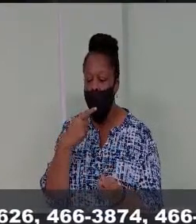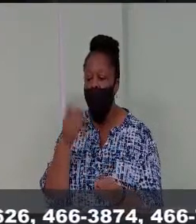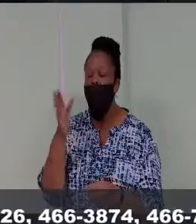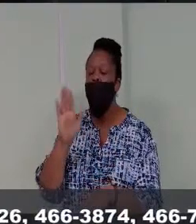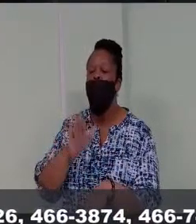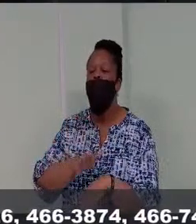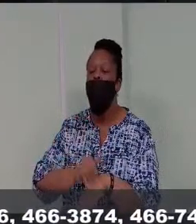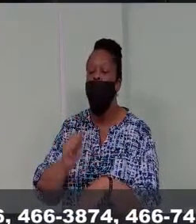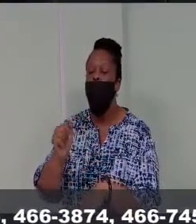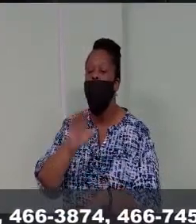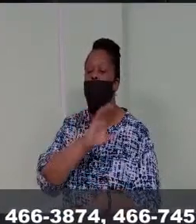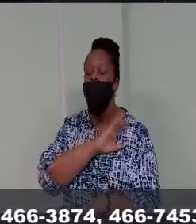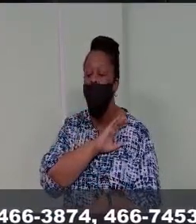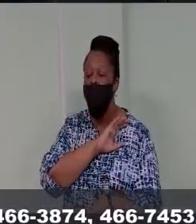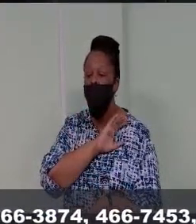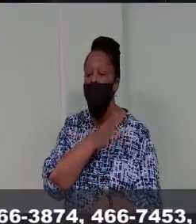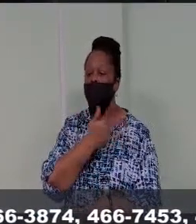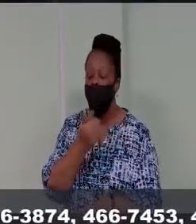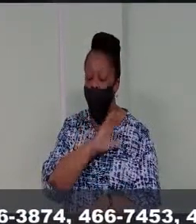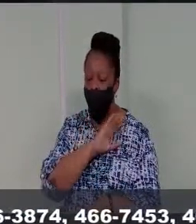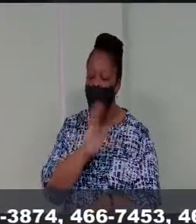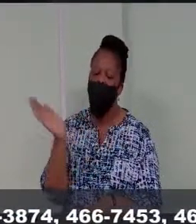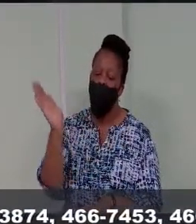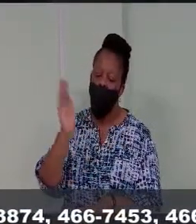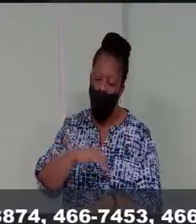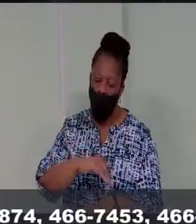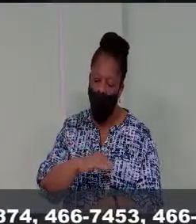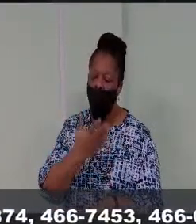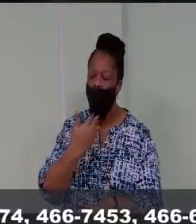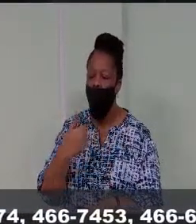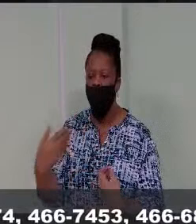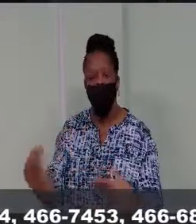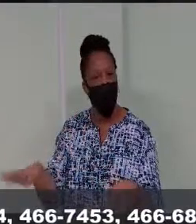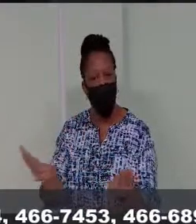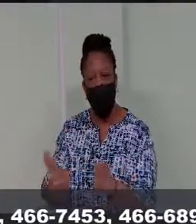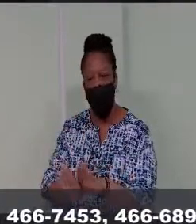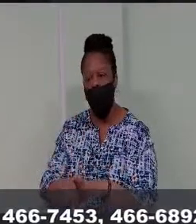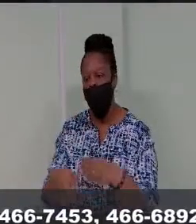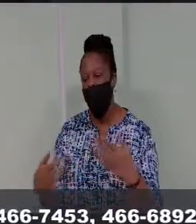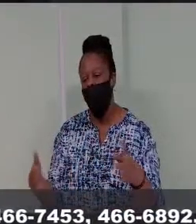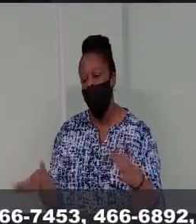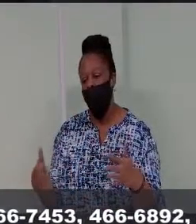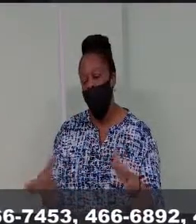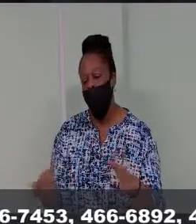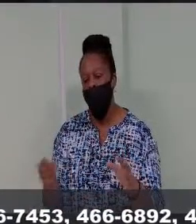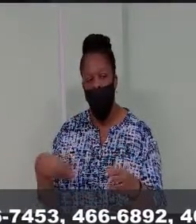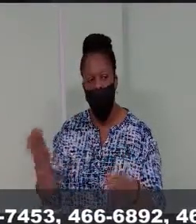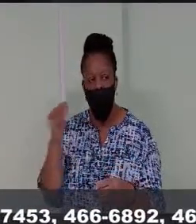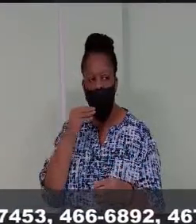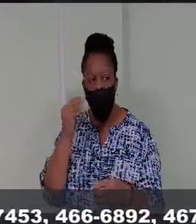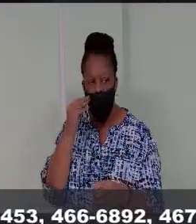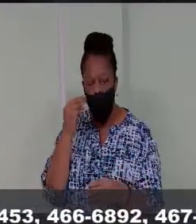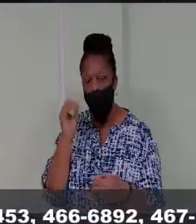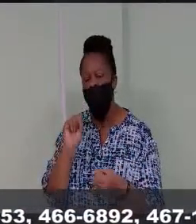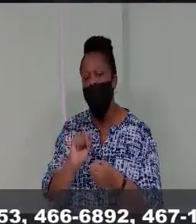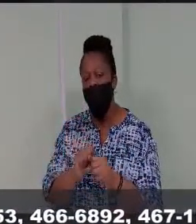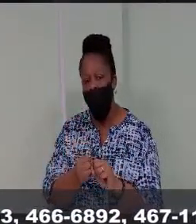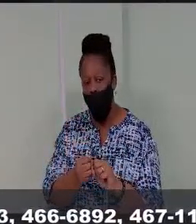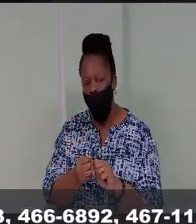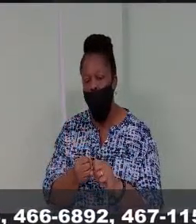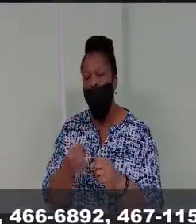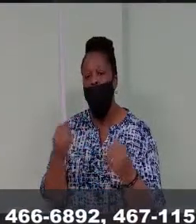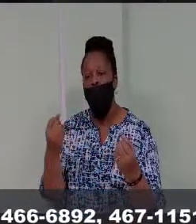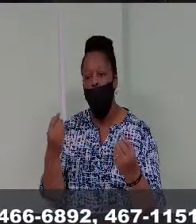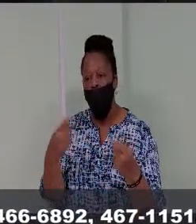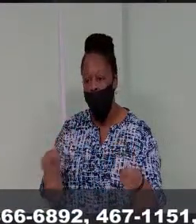in the interest of public health and safety. So therefore, I am appealing to